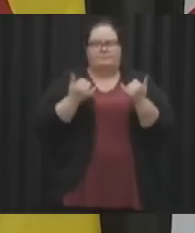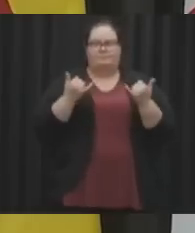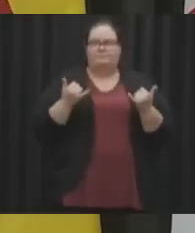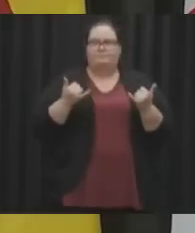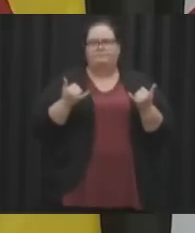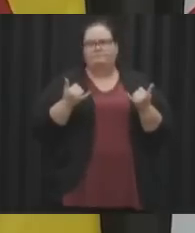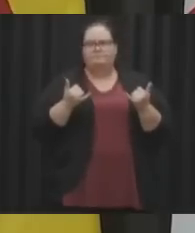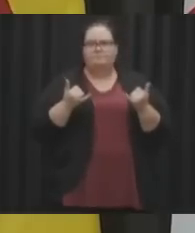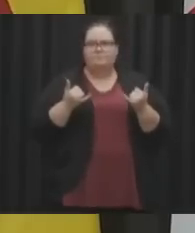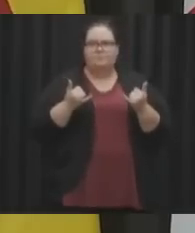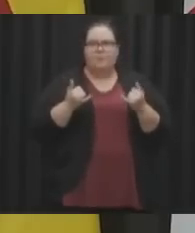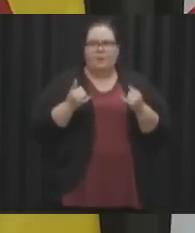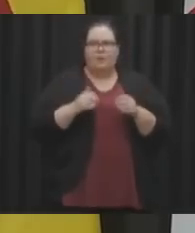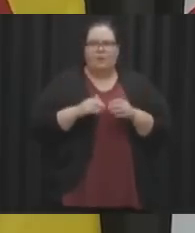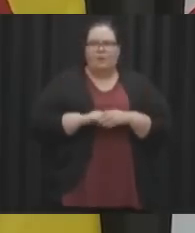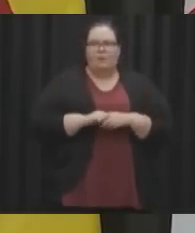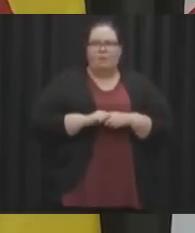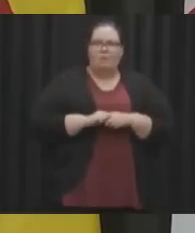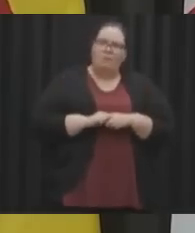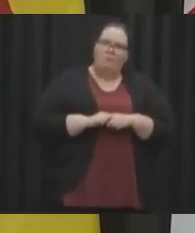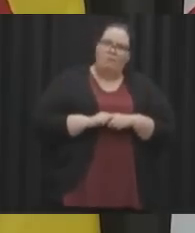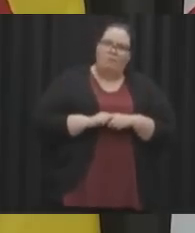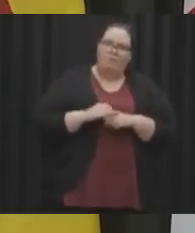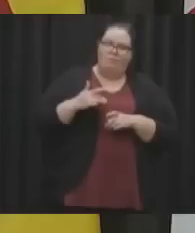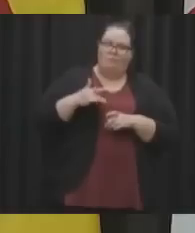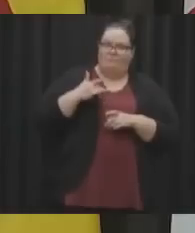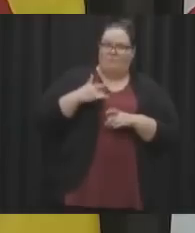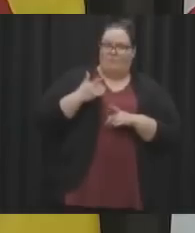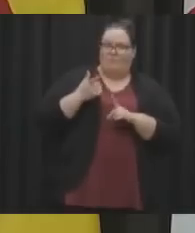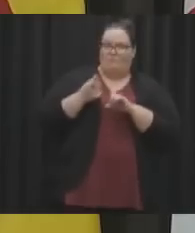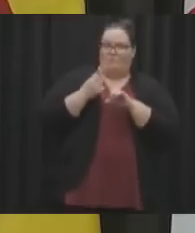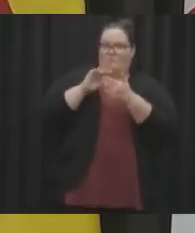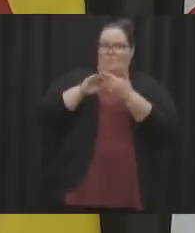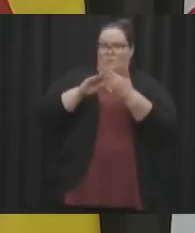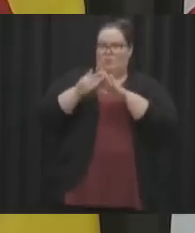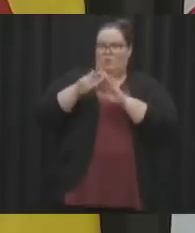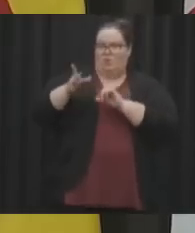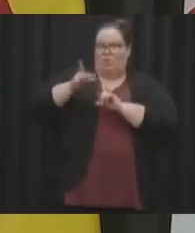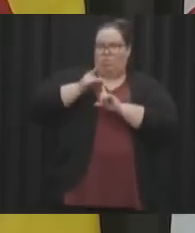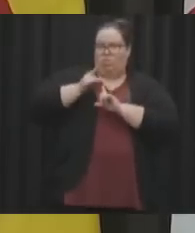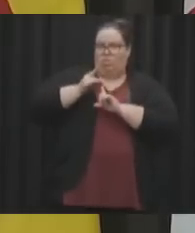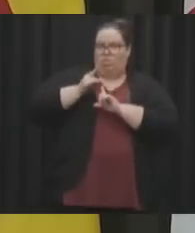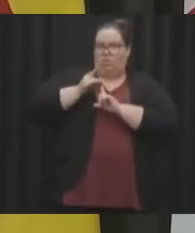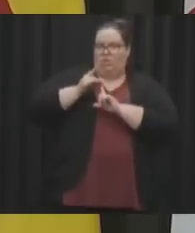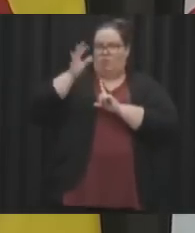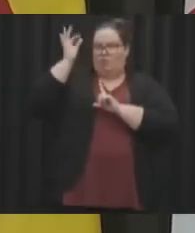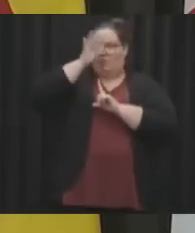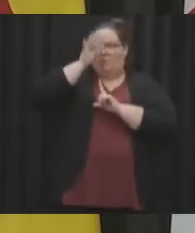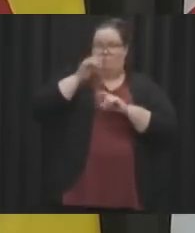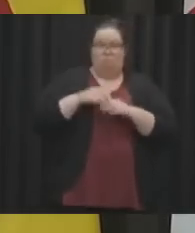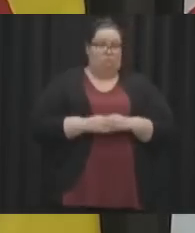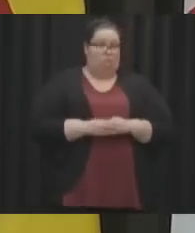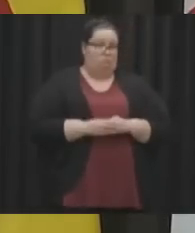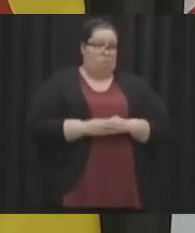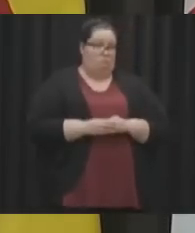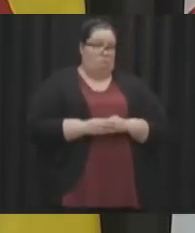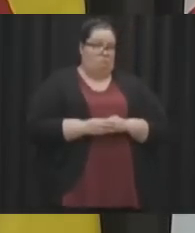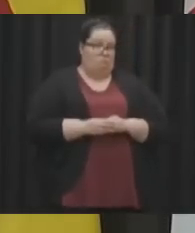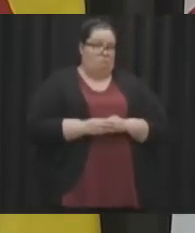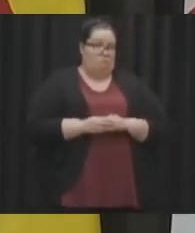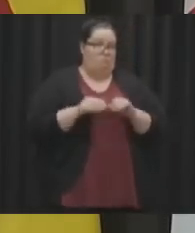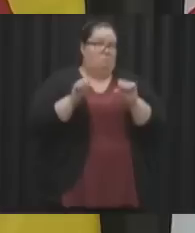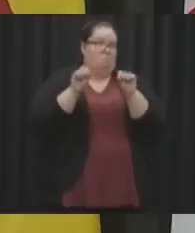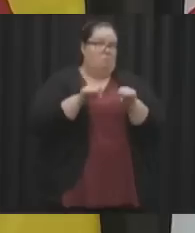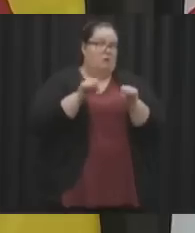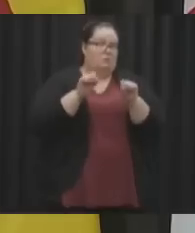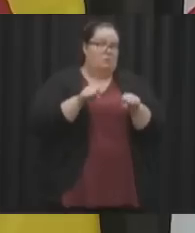way for us to do that work is for everybody in the public to help us by answering your phone when public health calls you and